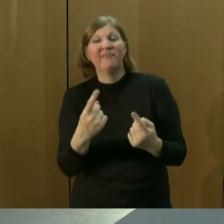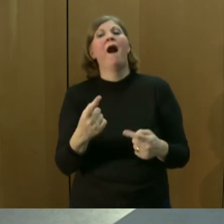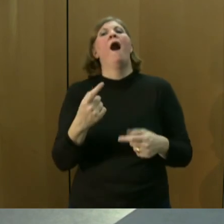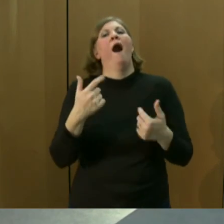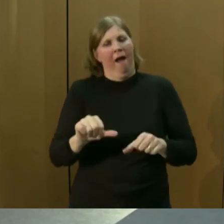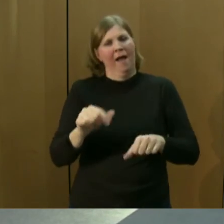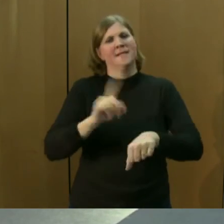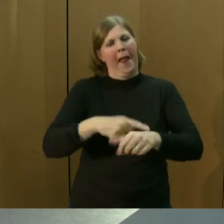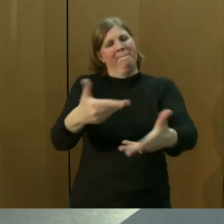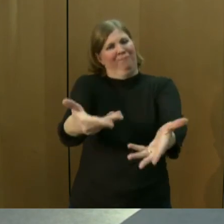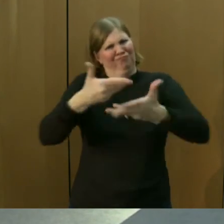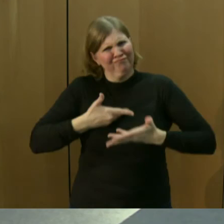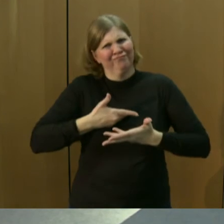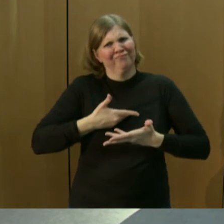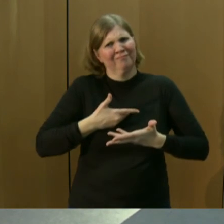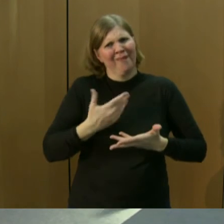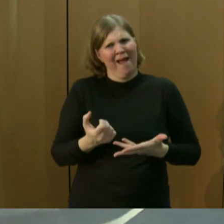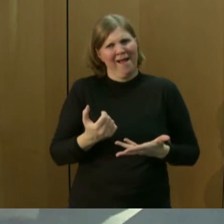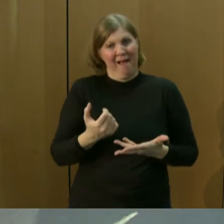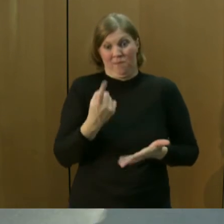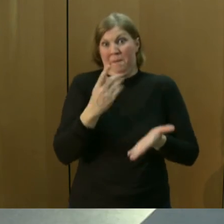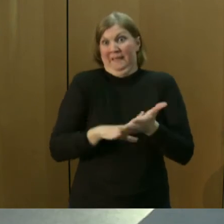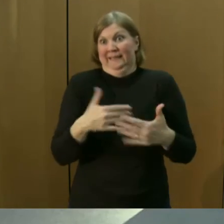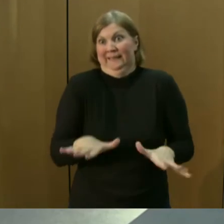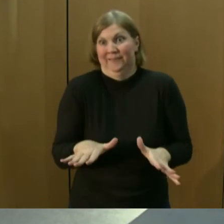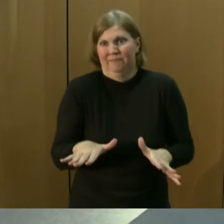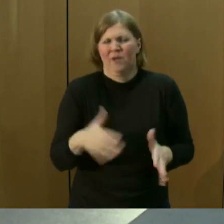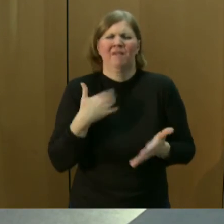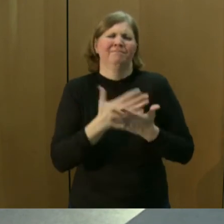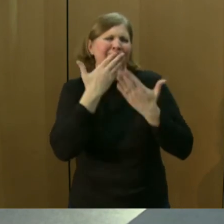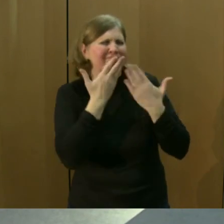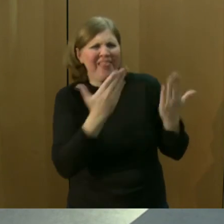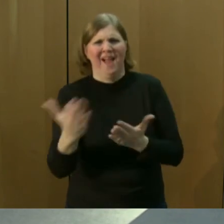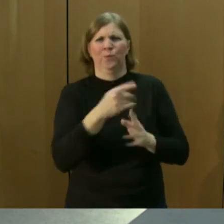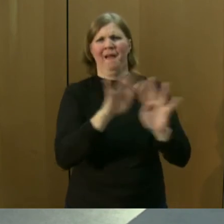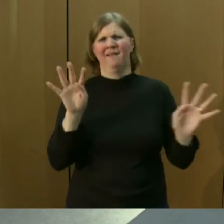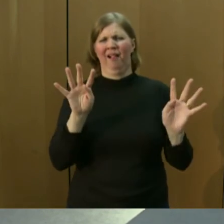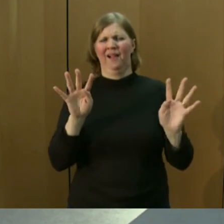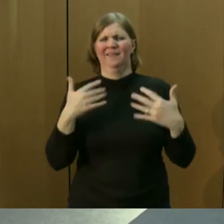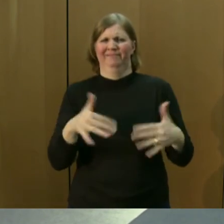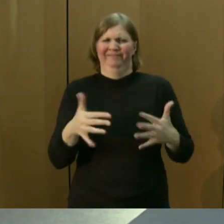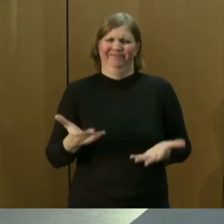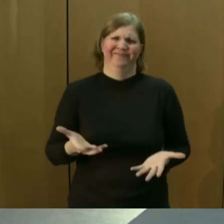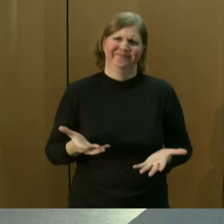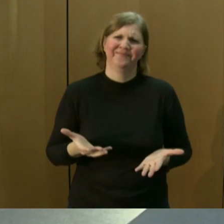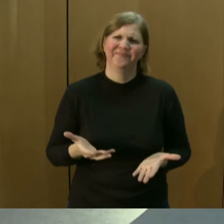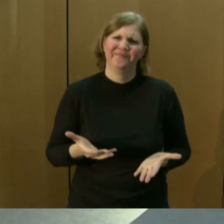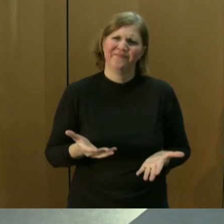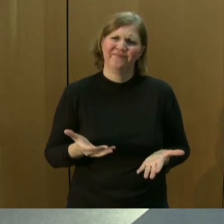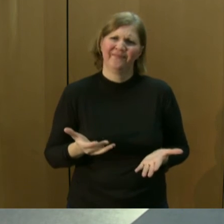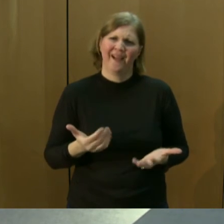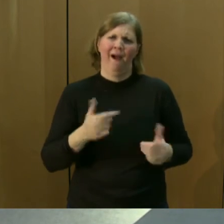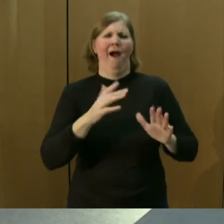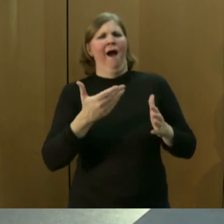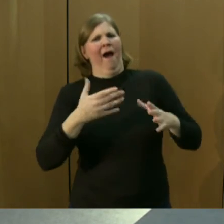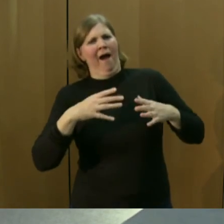like to thank everyone who's participated this evening, our guests who have given up their evenings. They've come out of work and everyone's, in